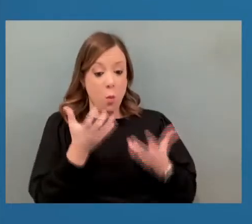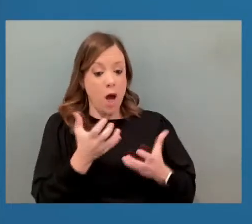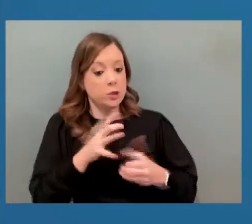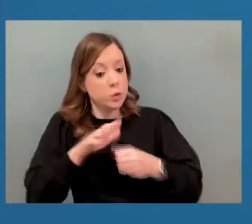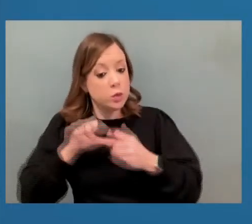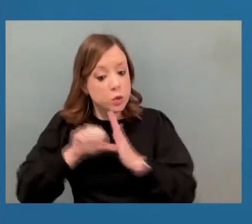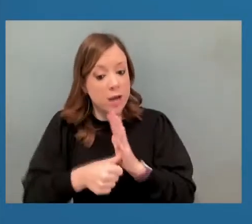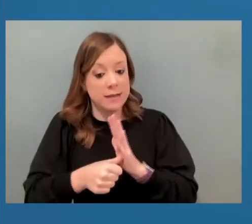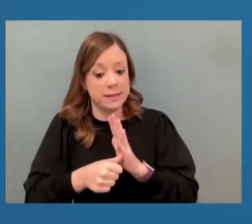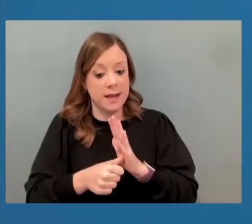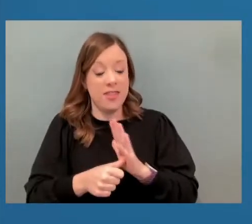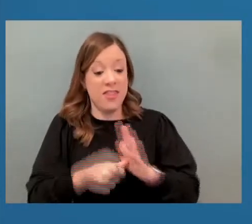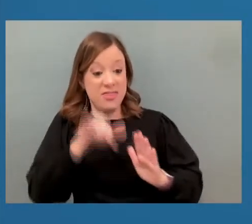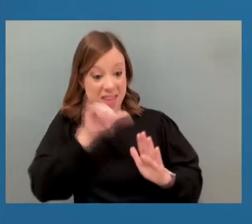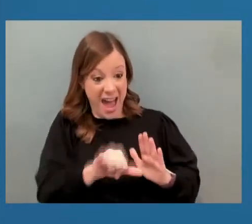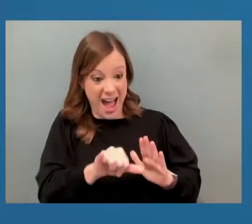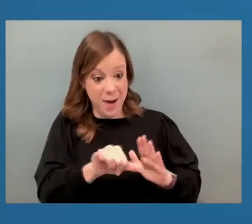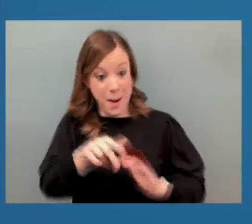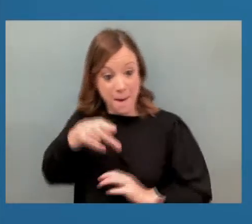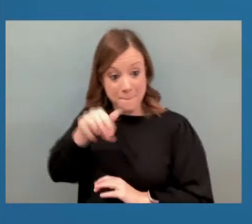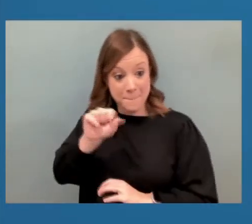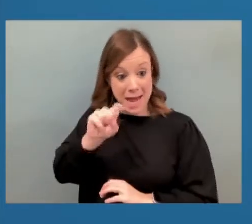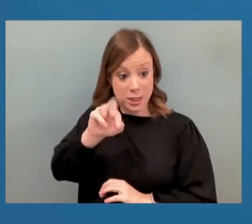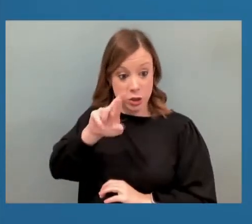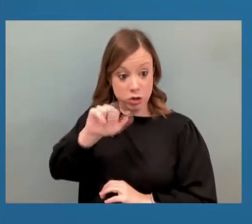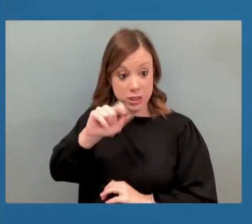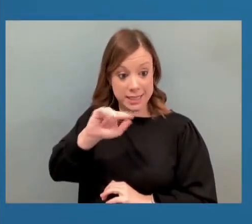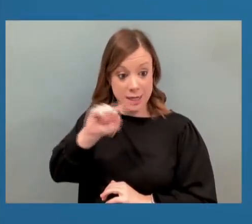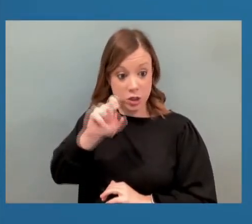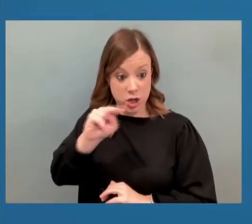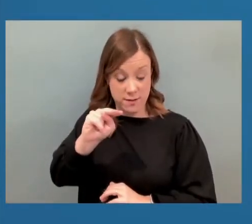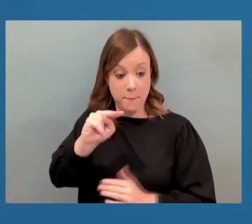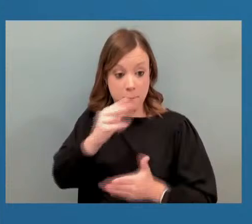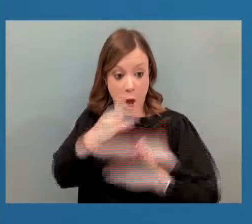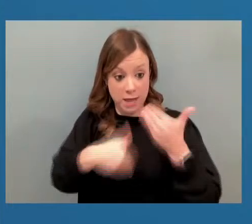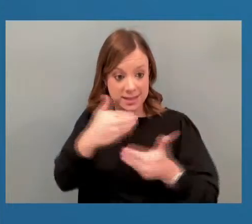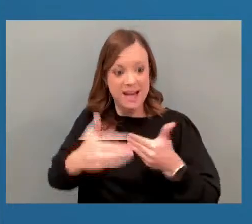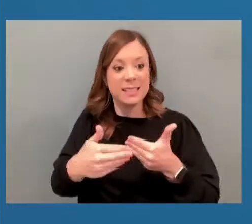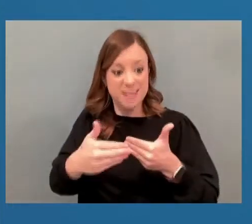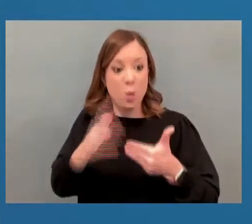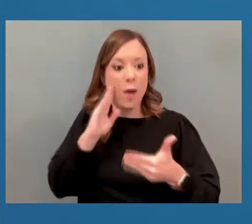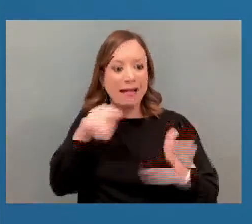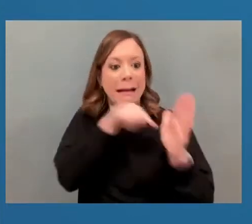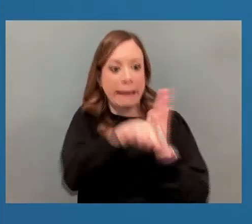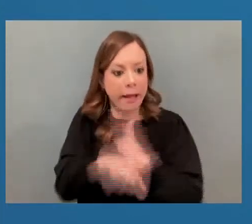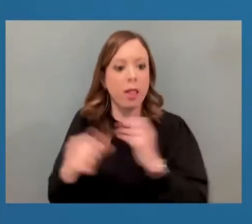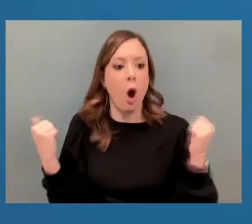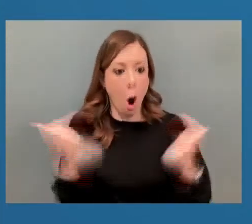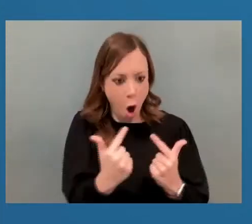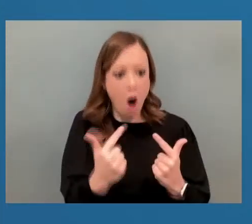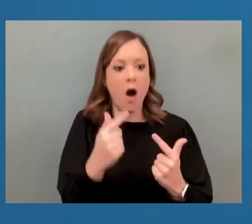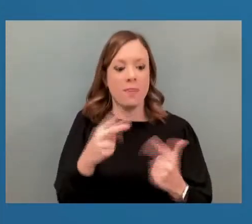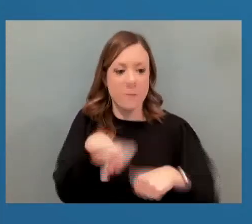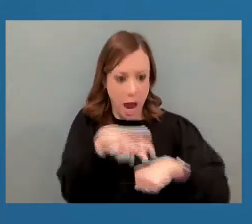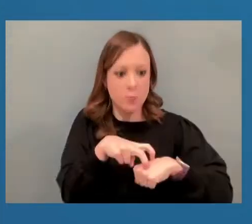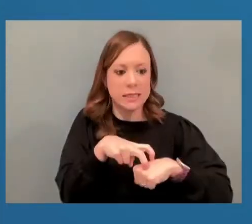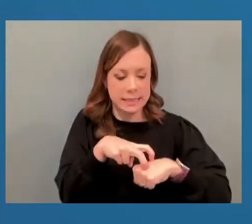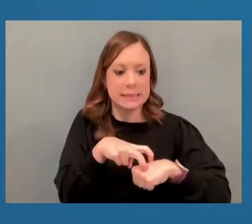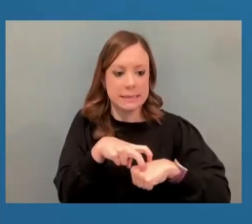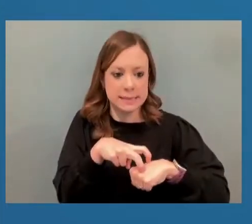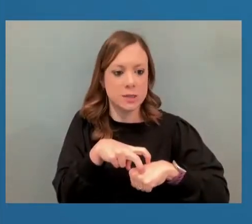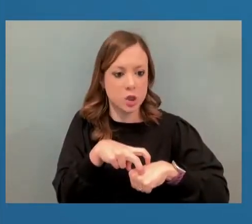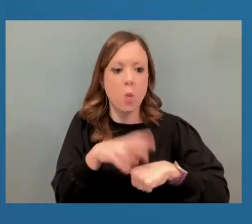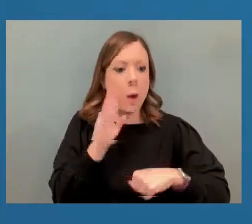Additionally, because raw milk permit holders in the state are not included in the USDA testing strategy, New York State